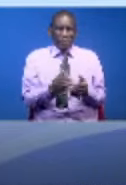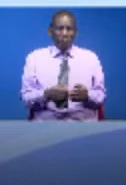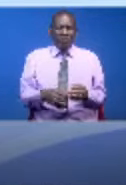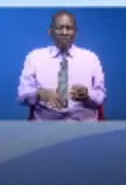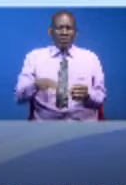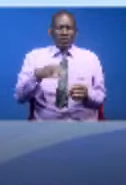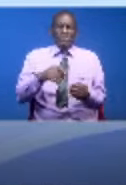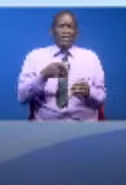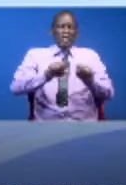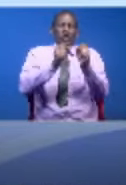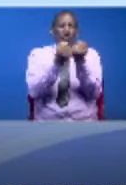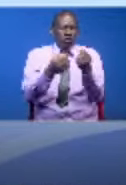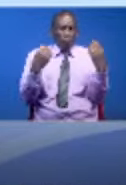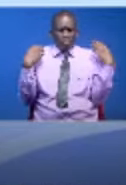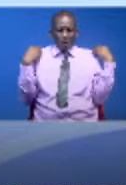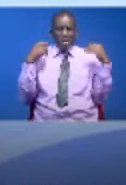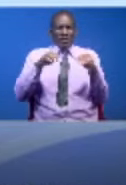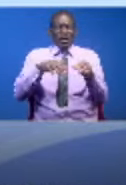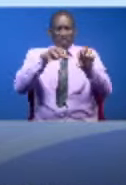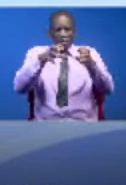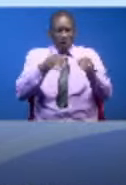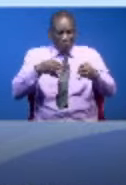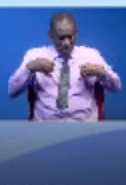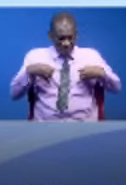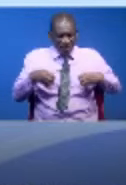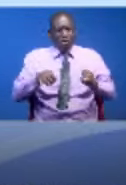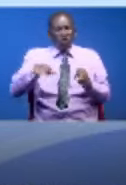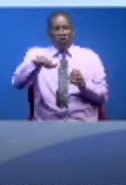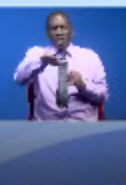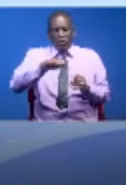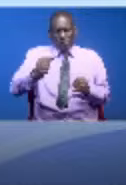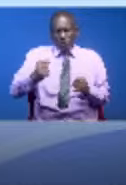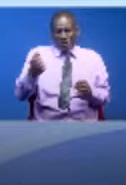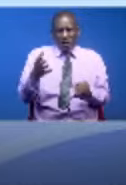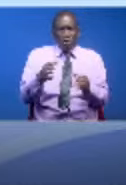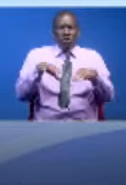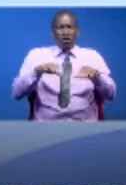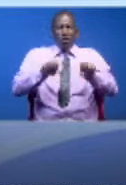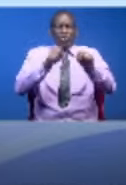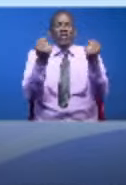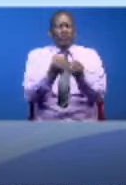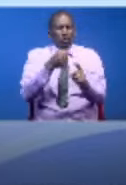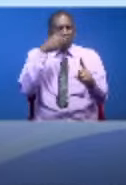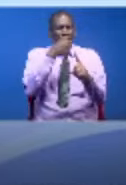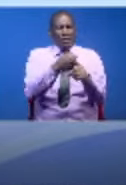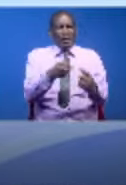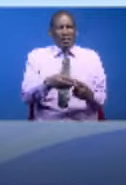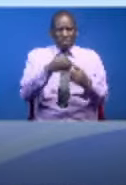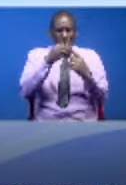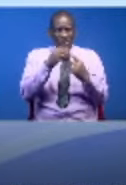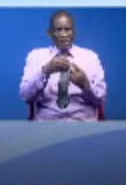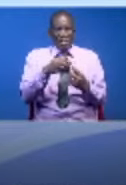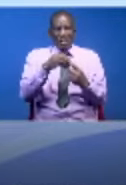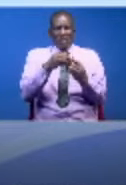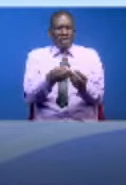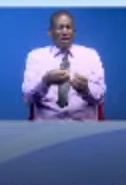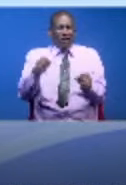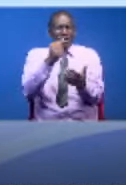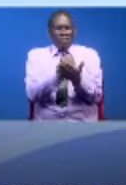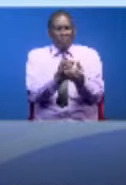social practices within the farms are being tested on the environment side of it, on the social impact, especially given they are large employers,